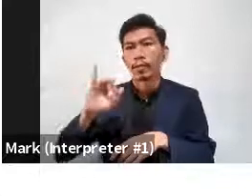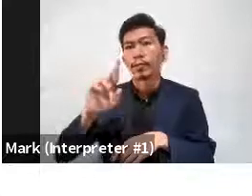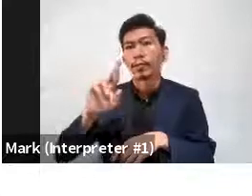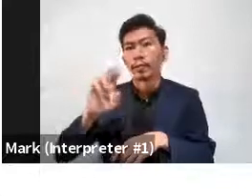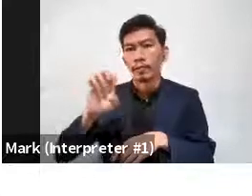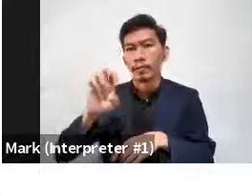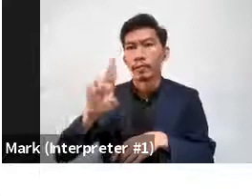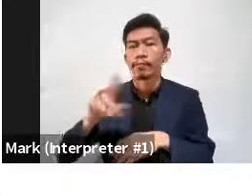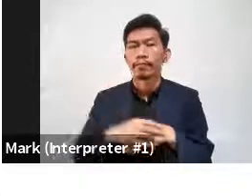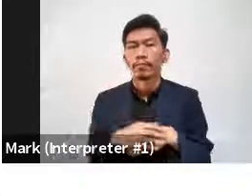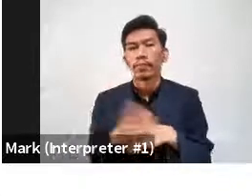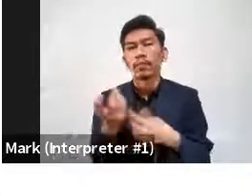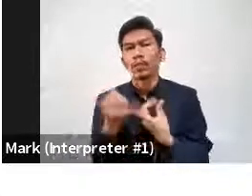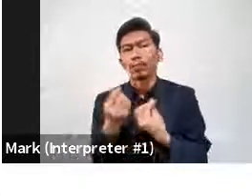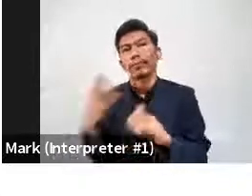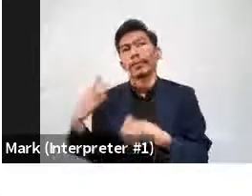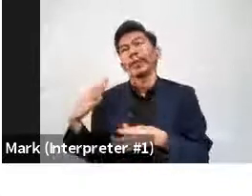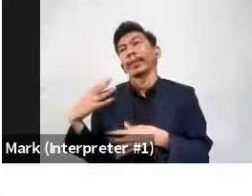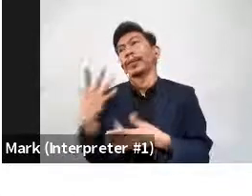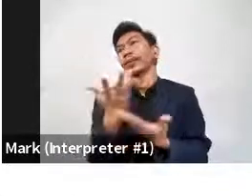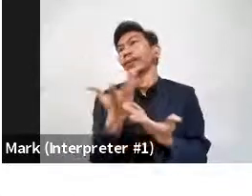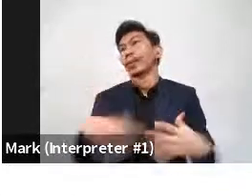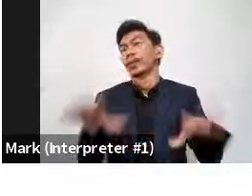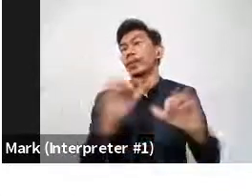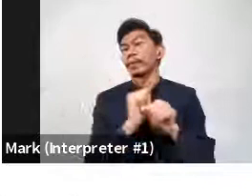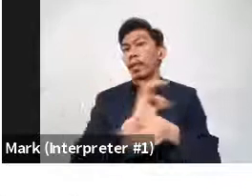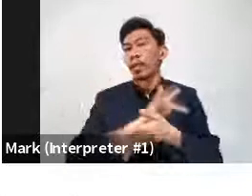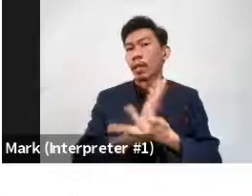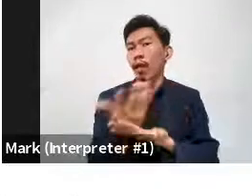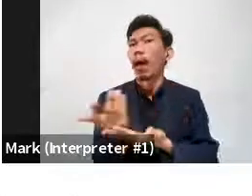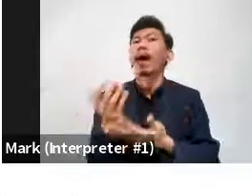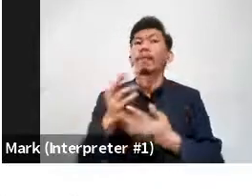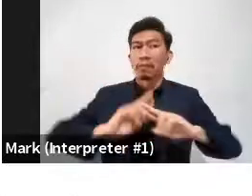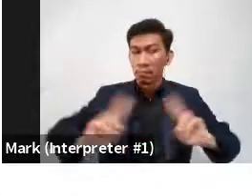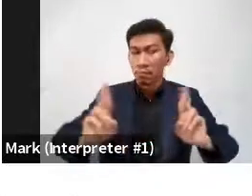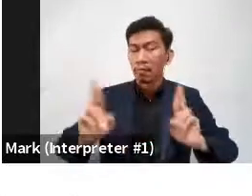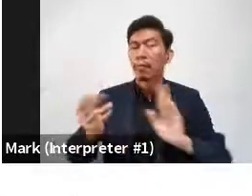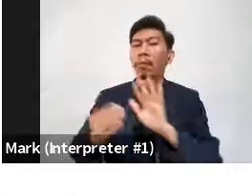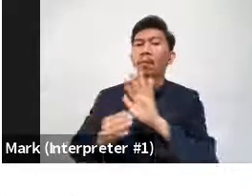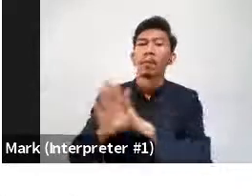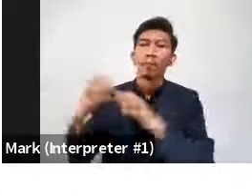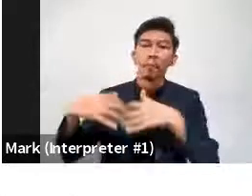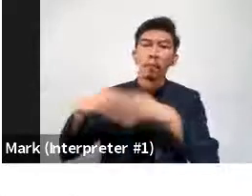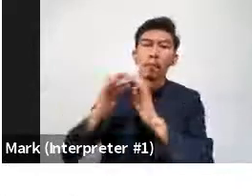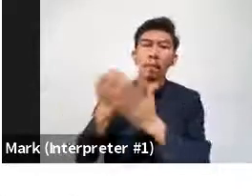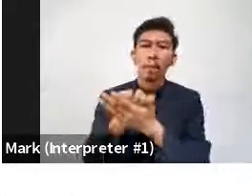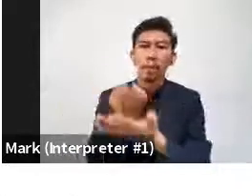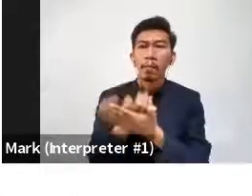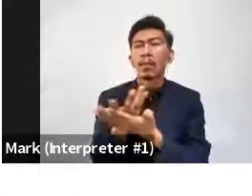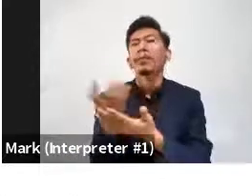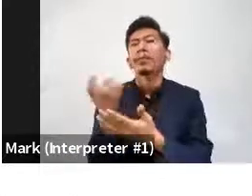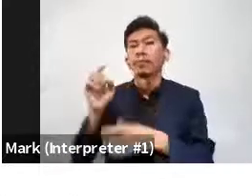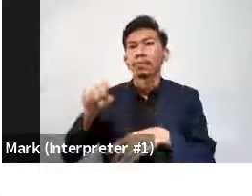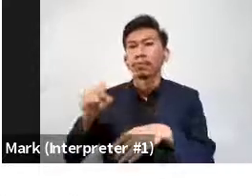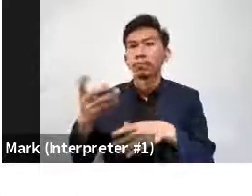completely over in order to revive the economy. With public health and the economy in the balance, the